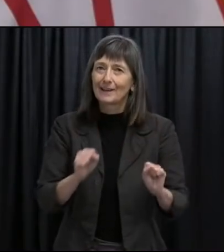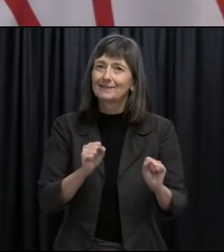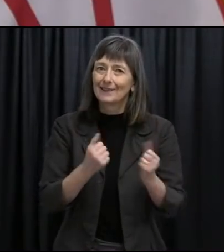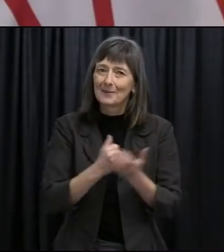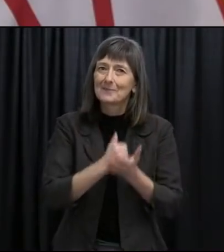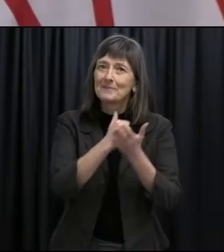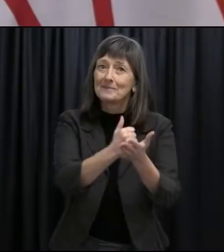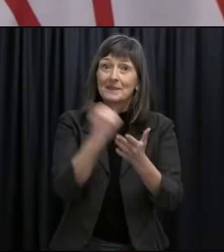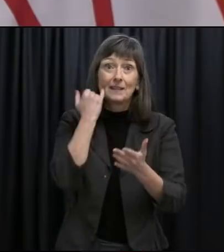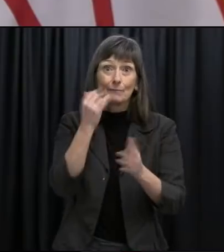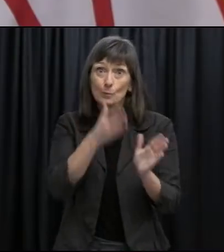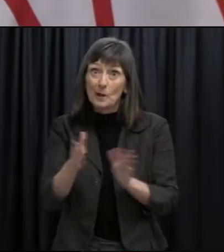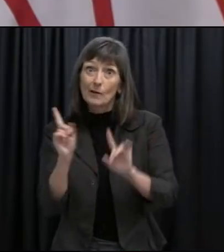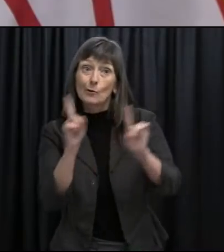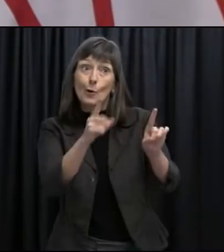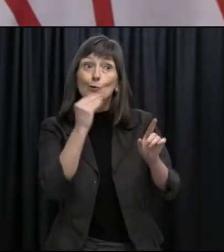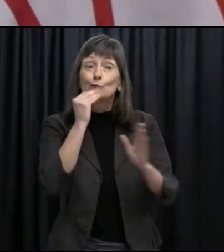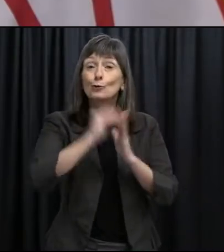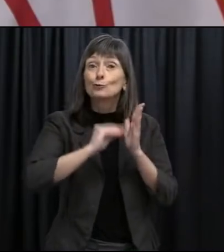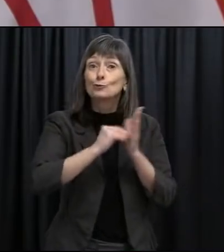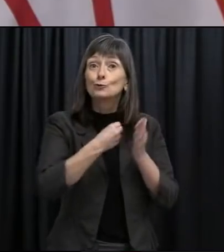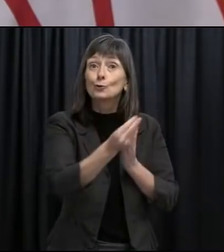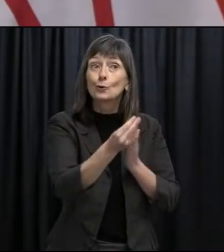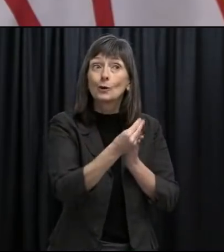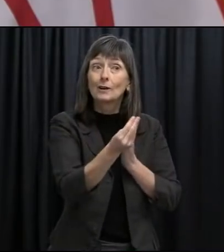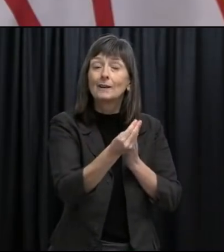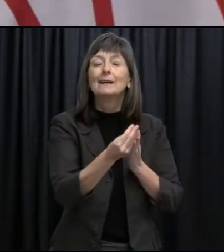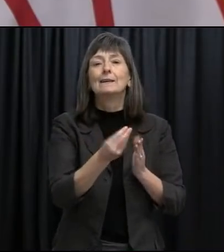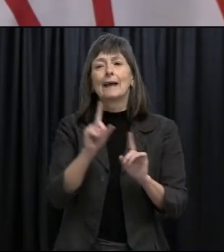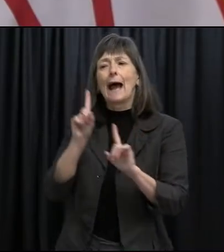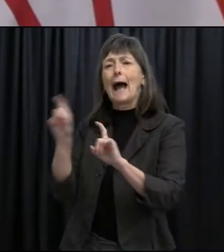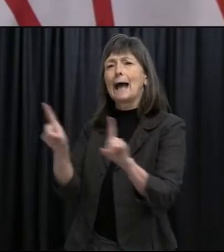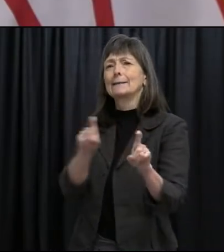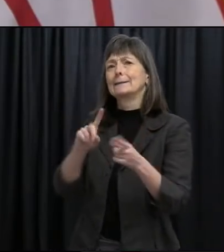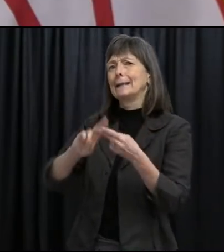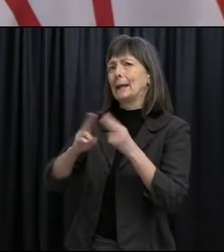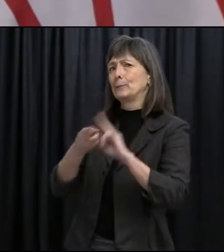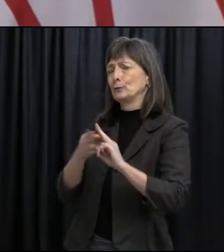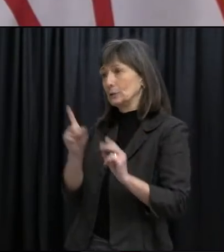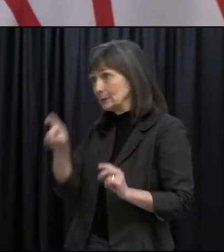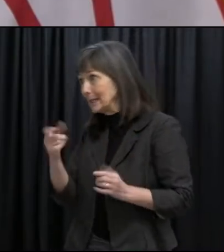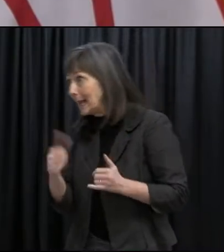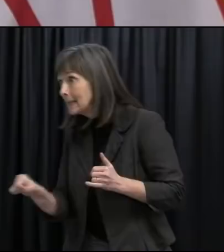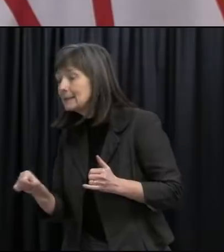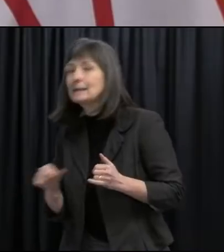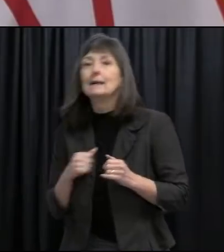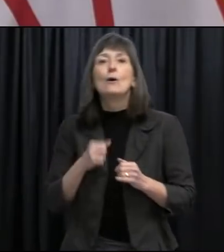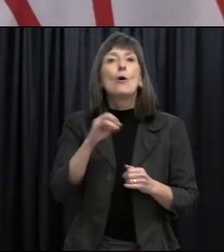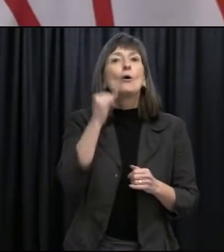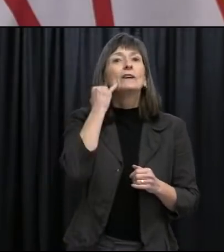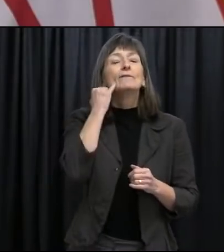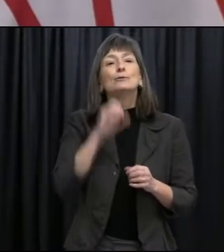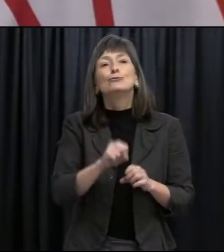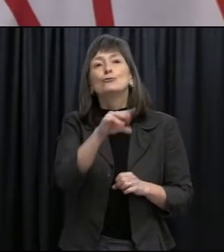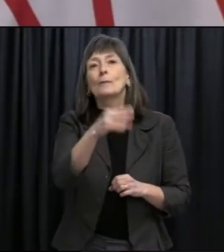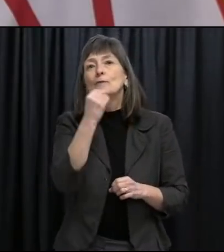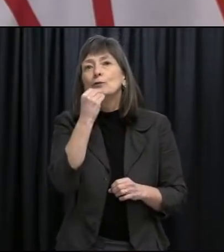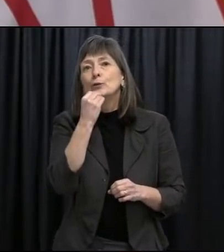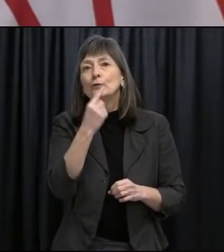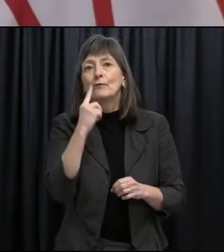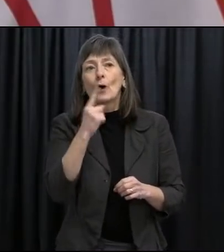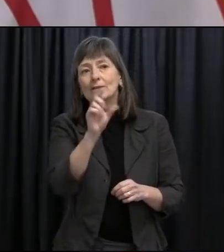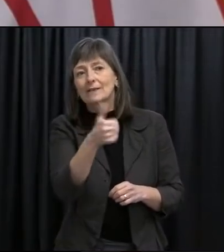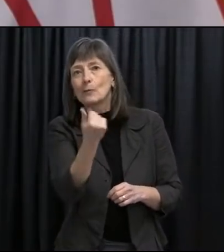heading to a grocery store, ask your neighbor if they need anything. Drop a meal or baked goods at someone's doorstep. Clear a